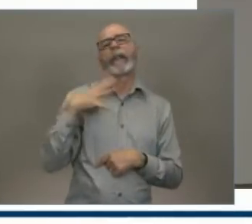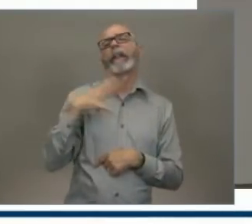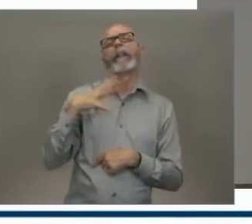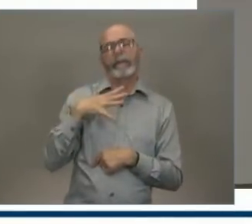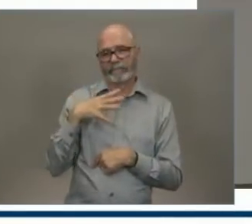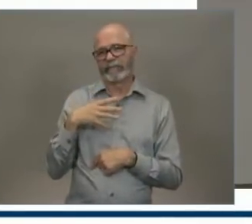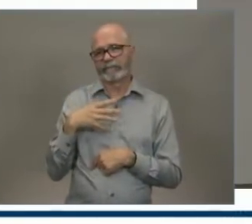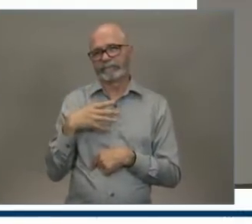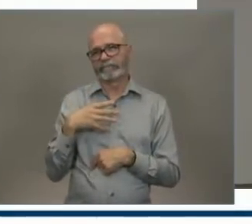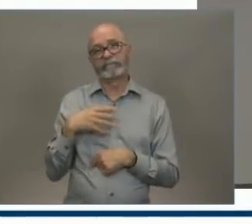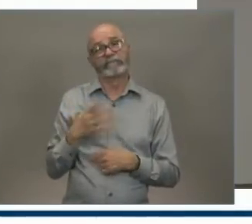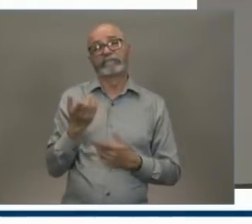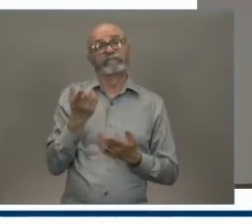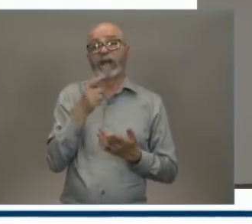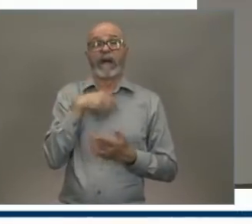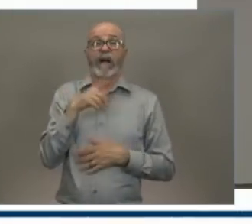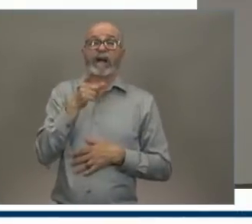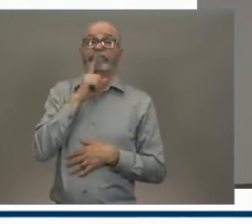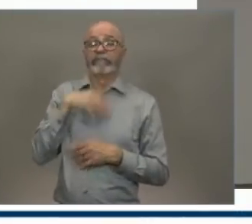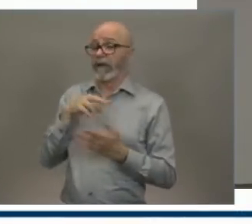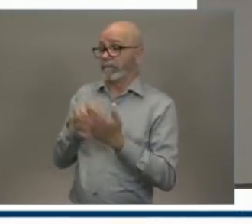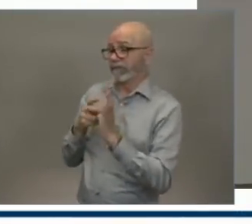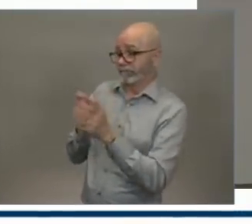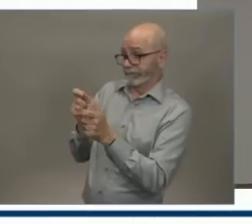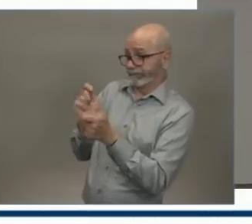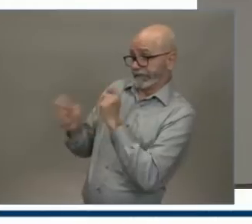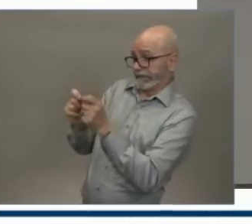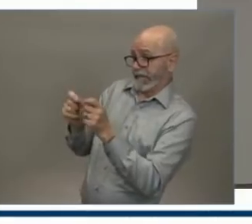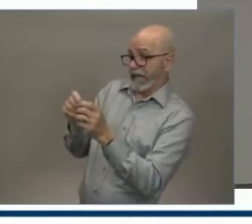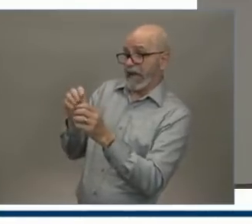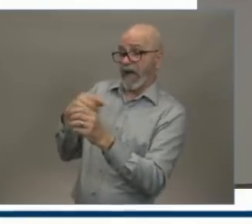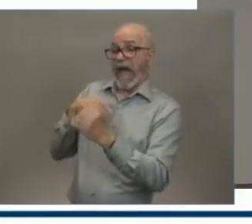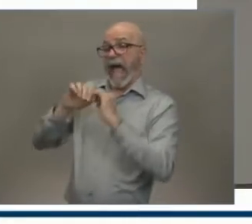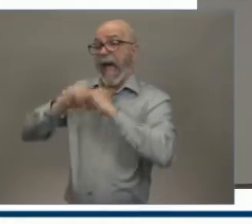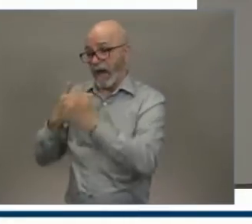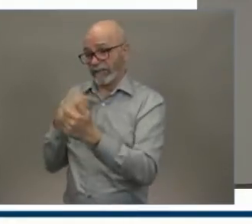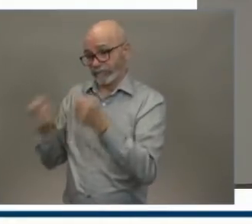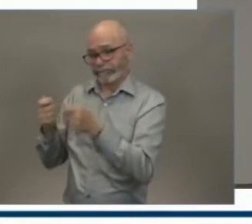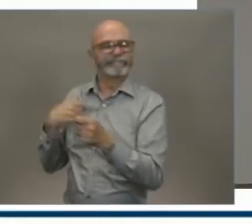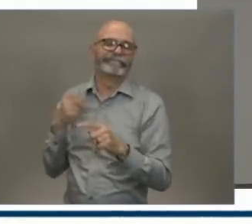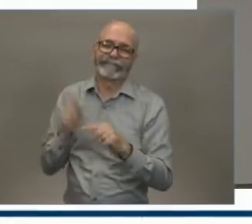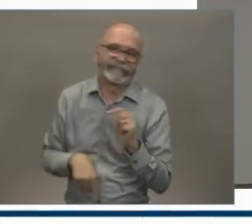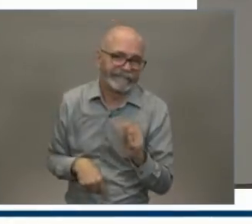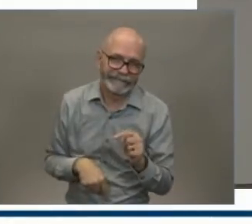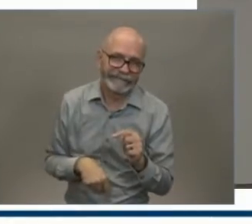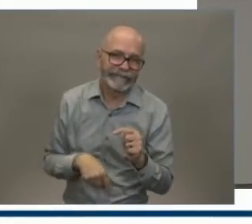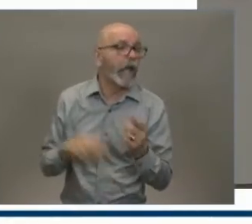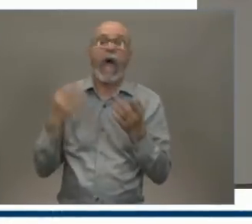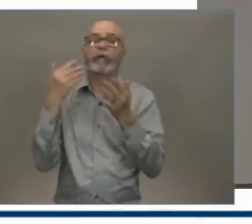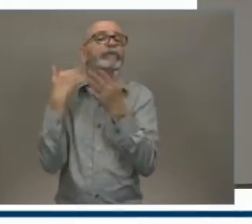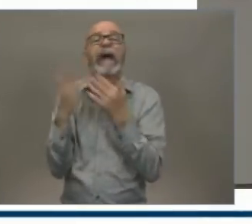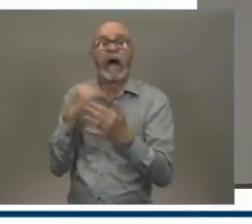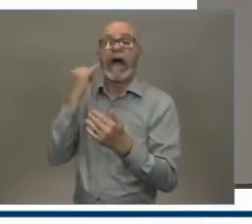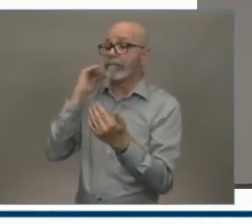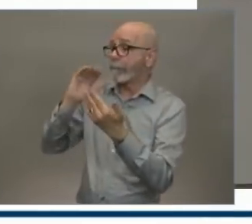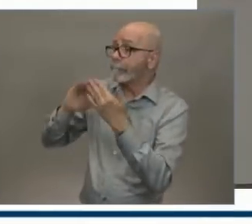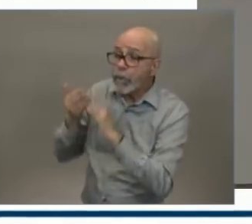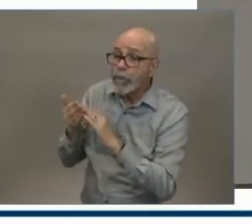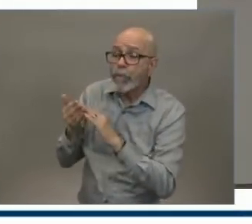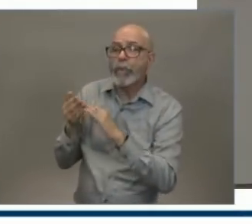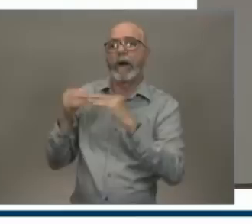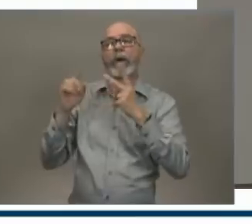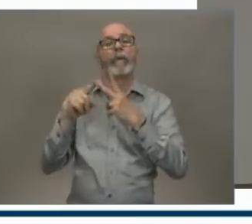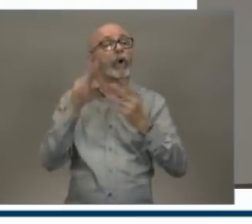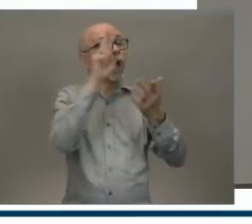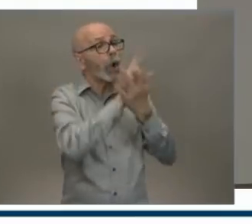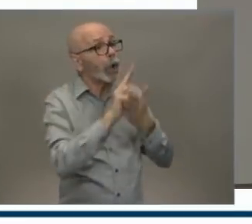ahead of this virus in any situation, whether it was our general community or a location like a university or a